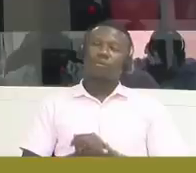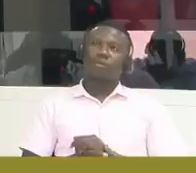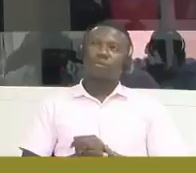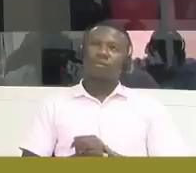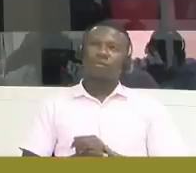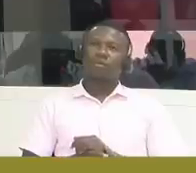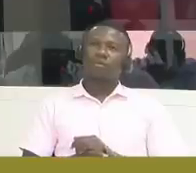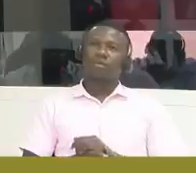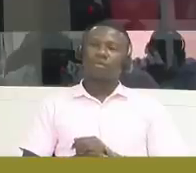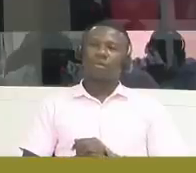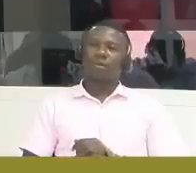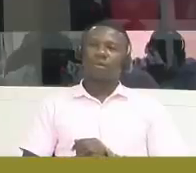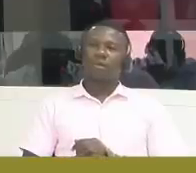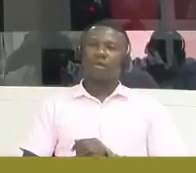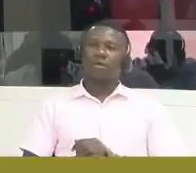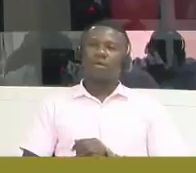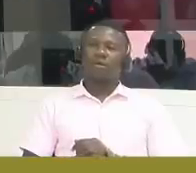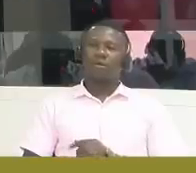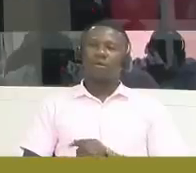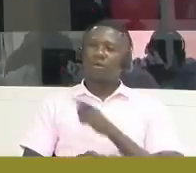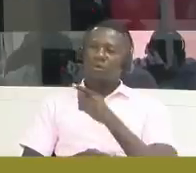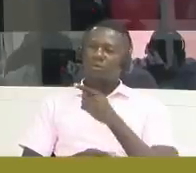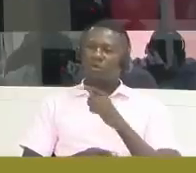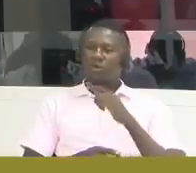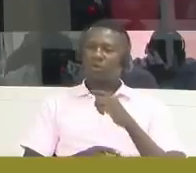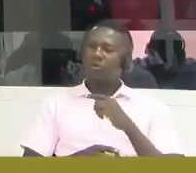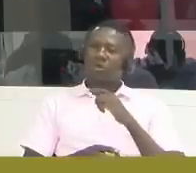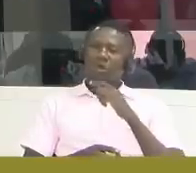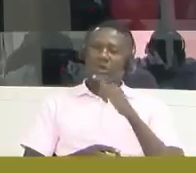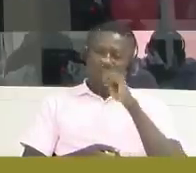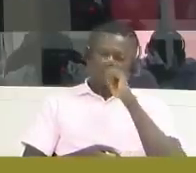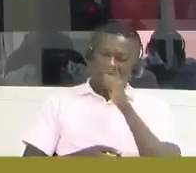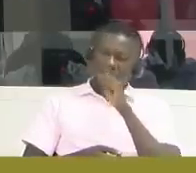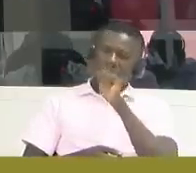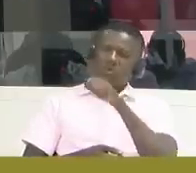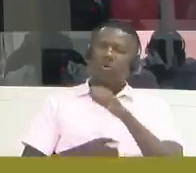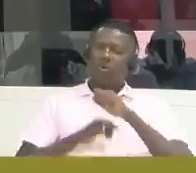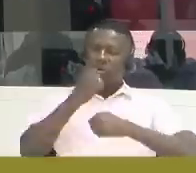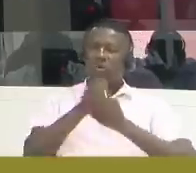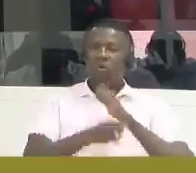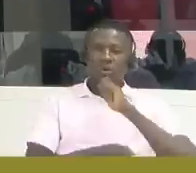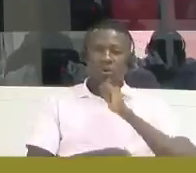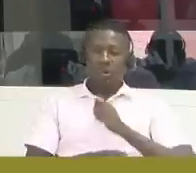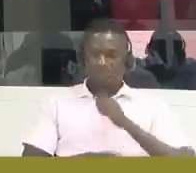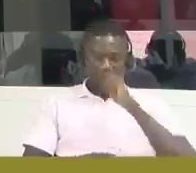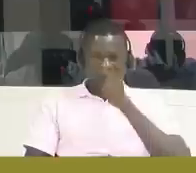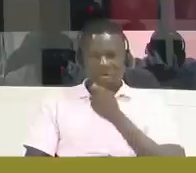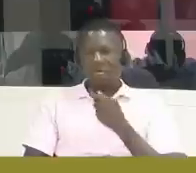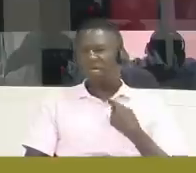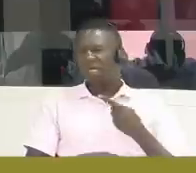Having lost your husband at that tender age,